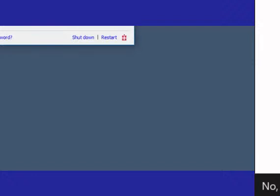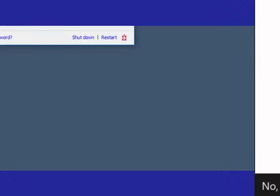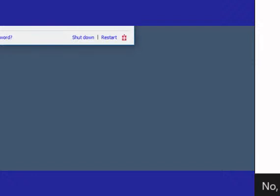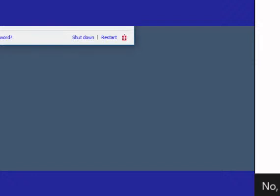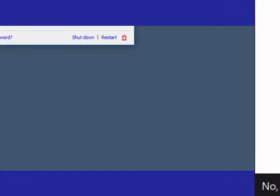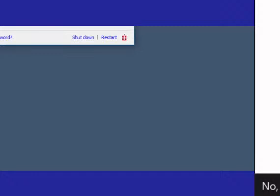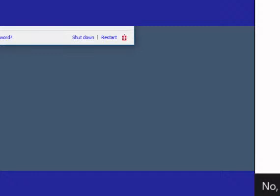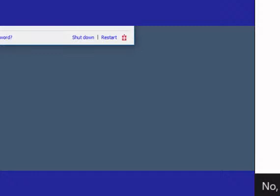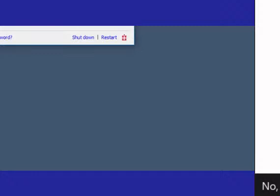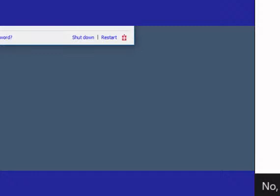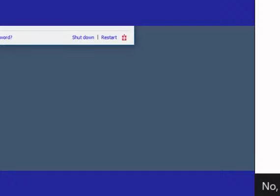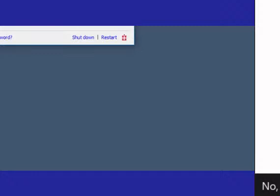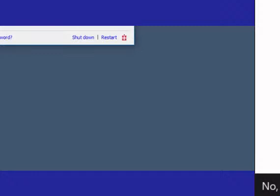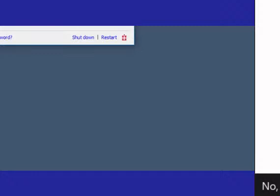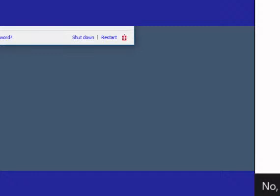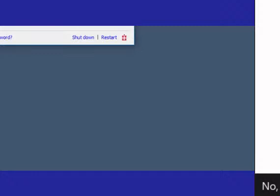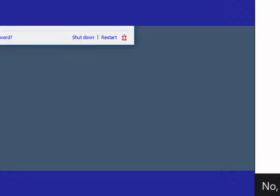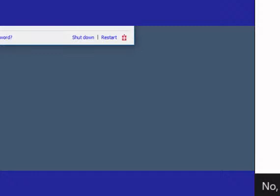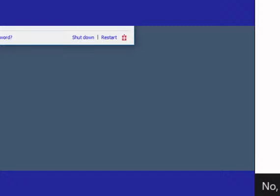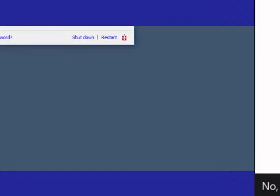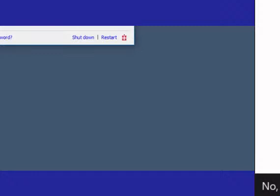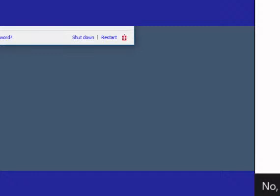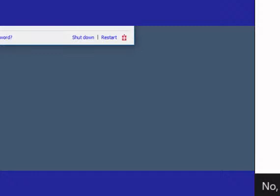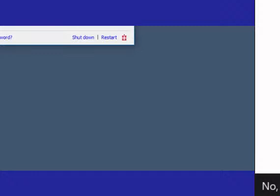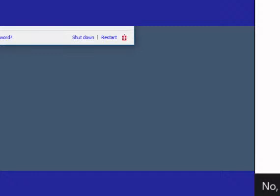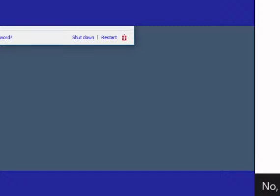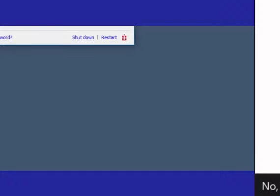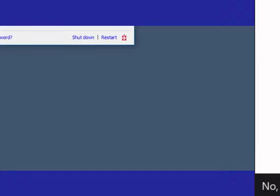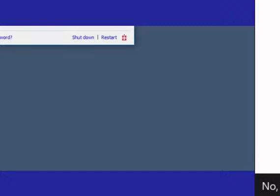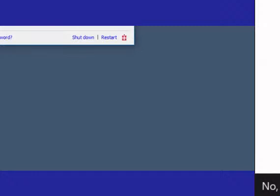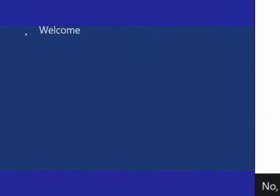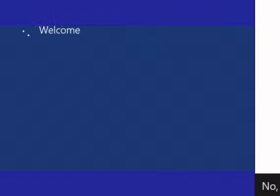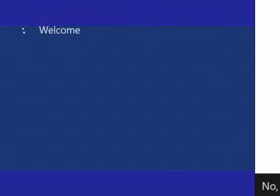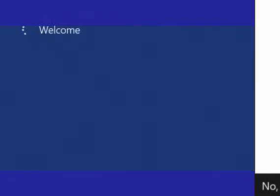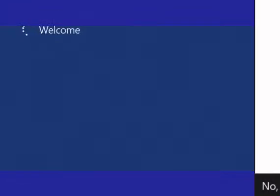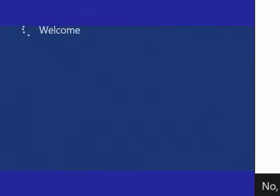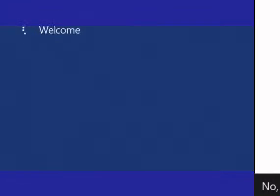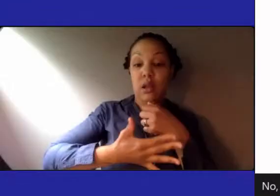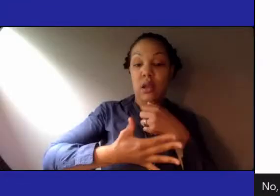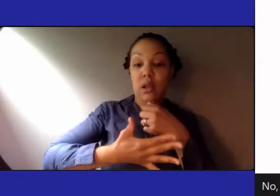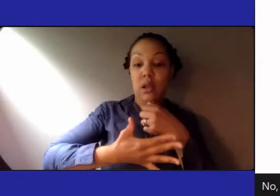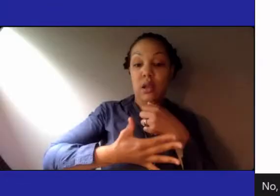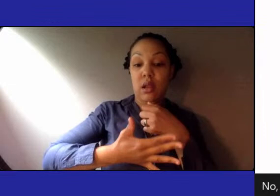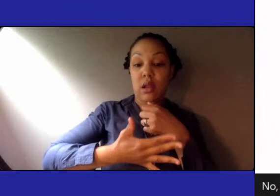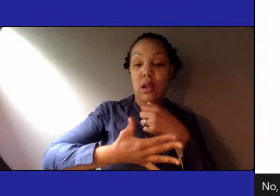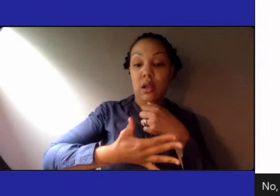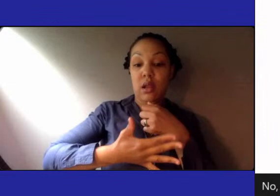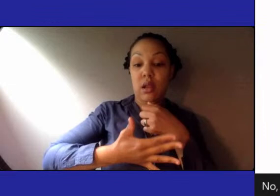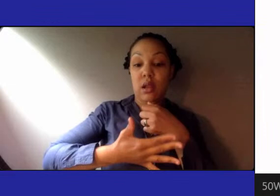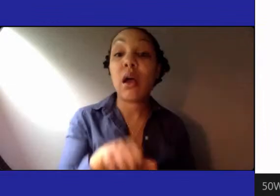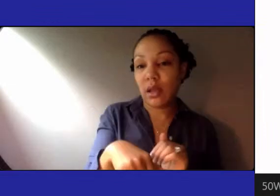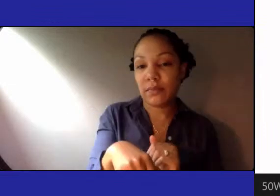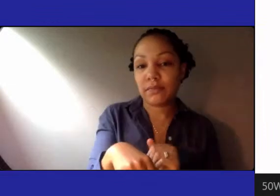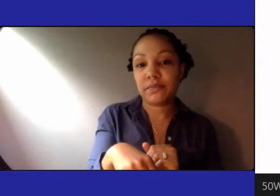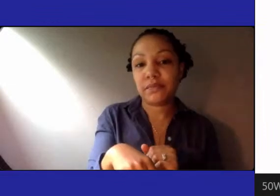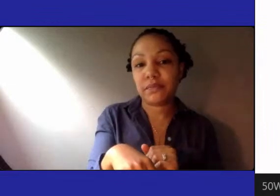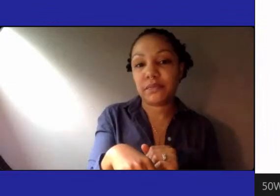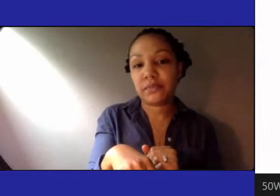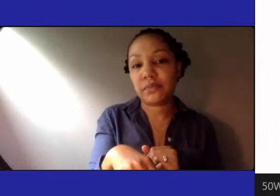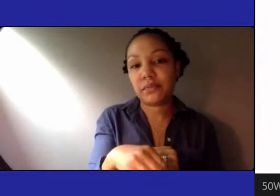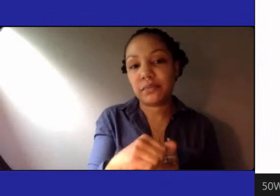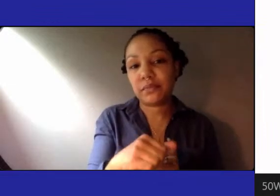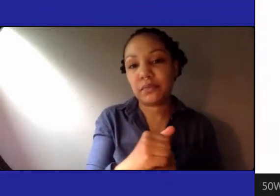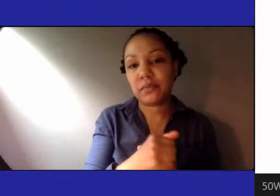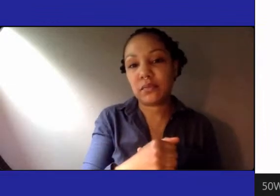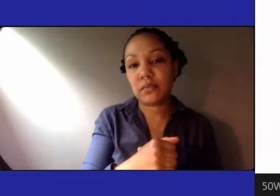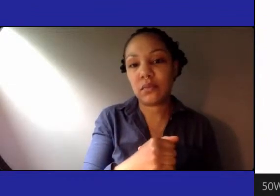something. Technology. Yeah, so and the other thing I would emphasize on that slide is that all